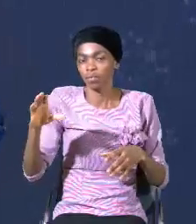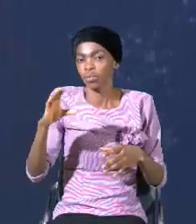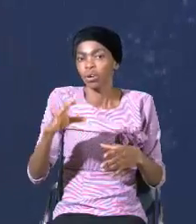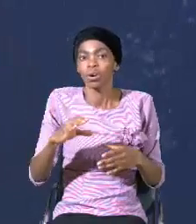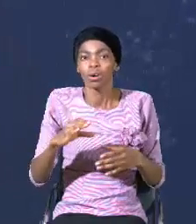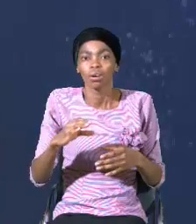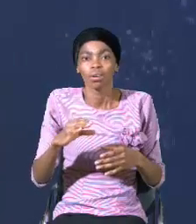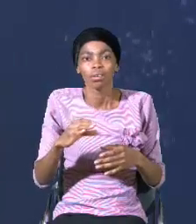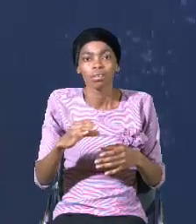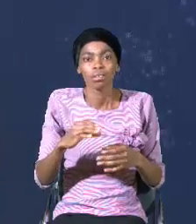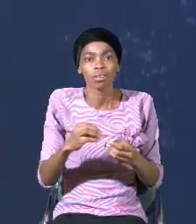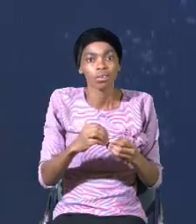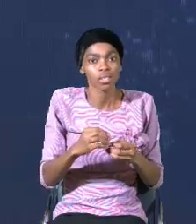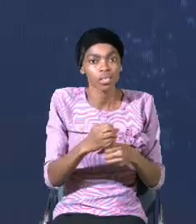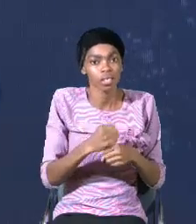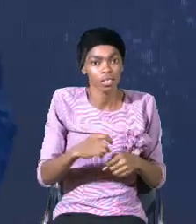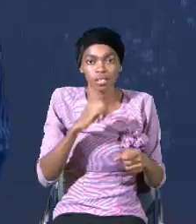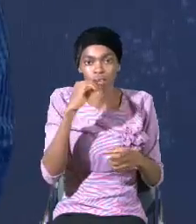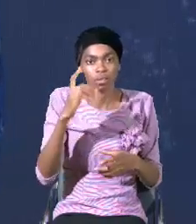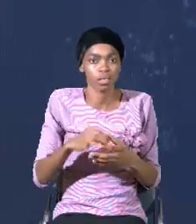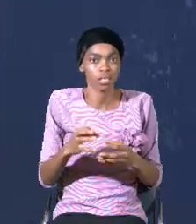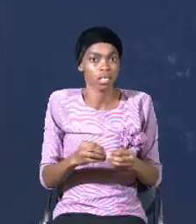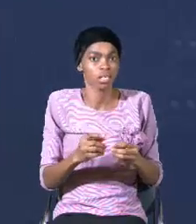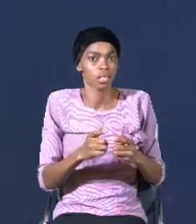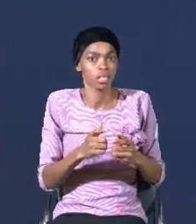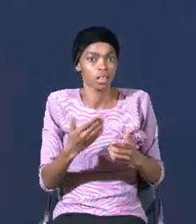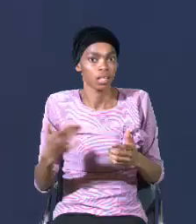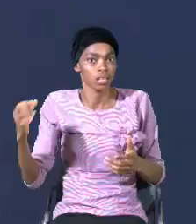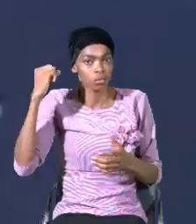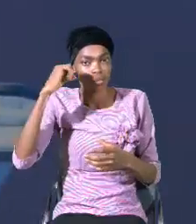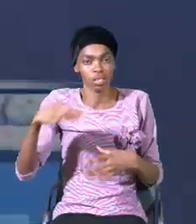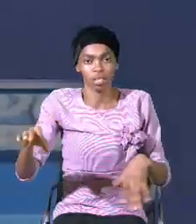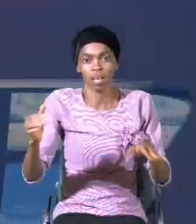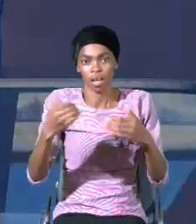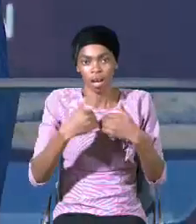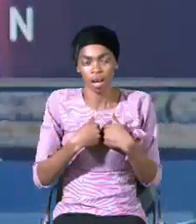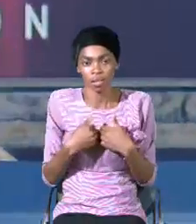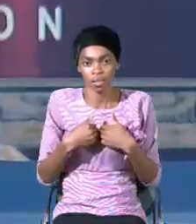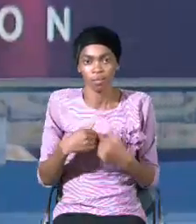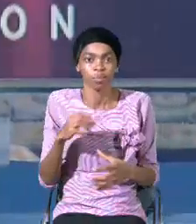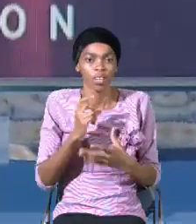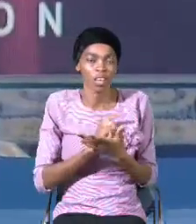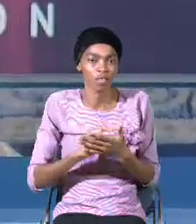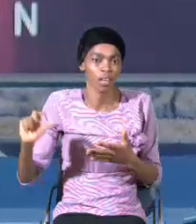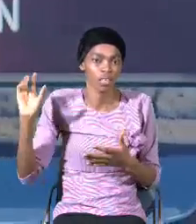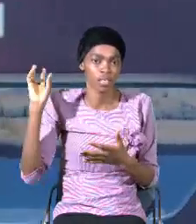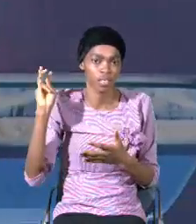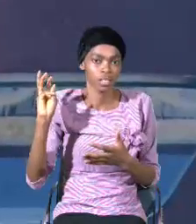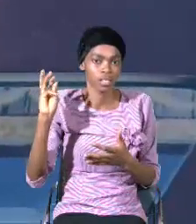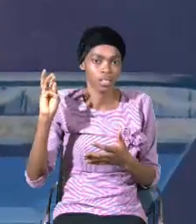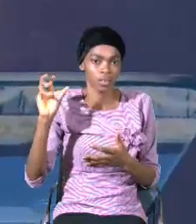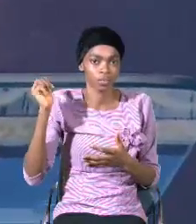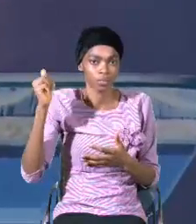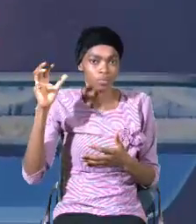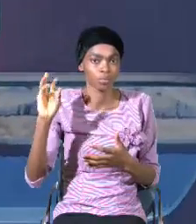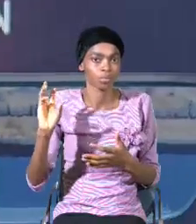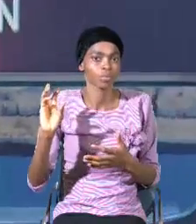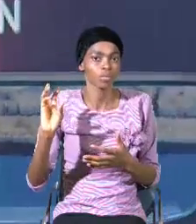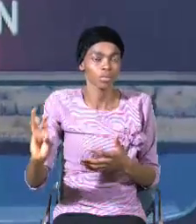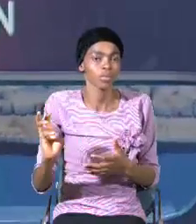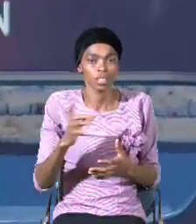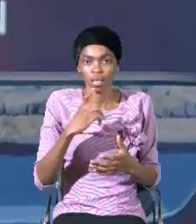things which he possesses. And then he tells us in verse 16. In verse 16 there he tells us, and he spake